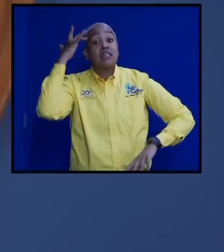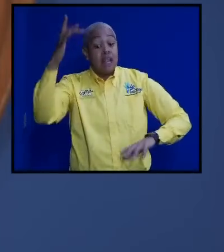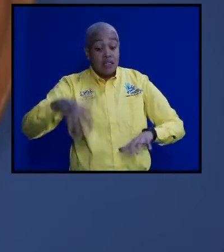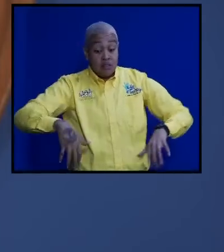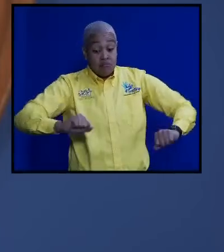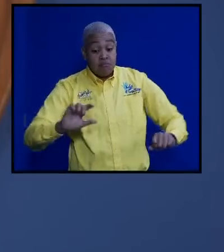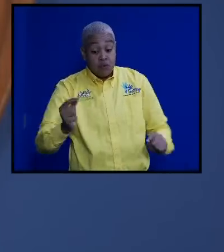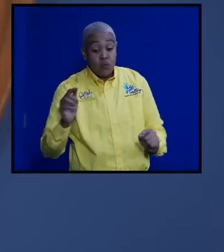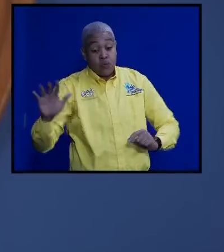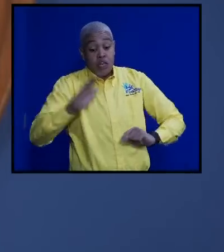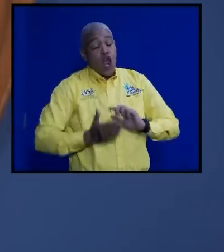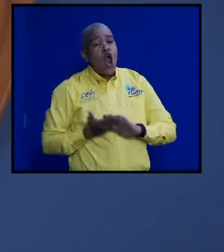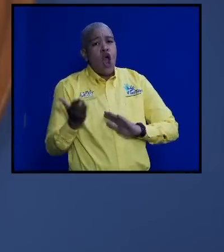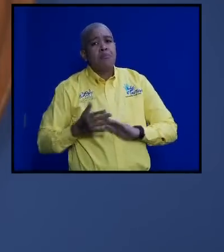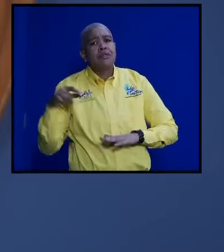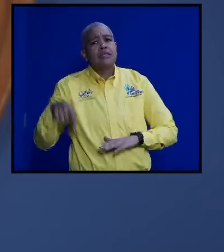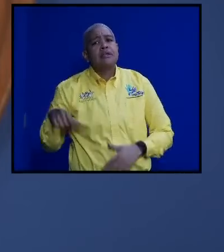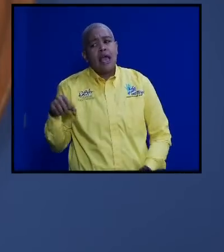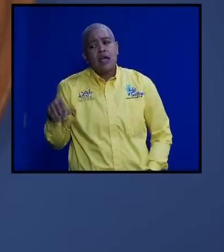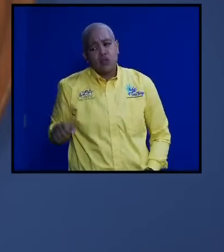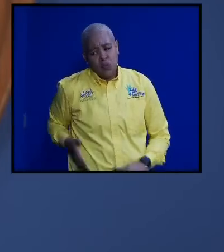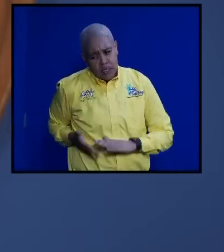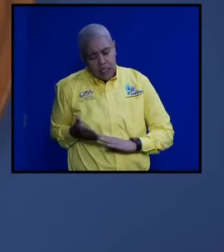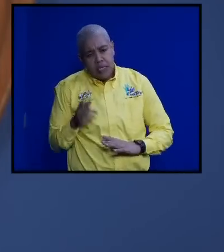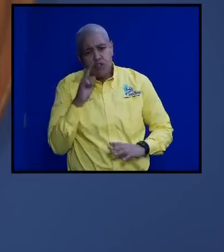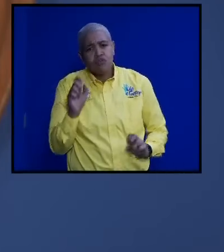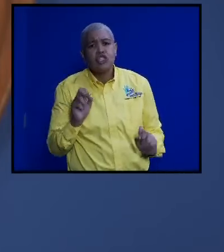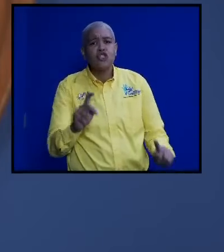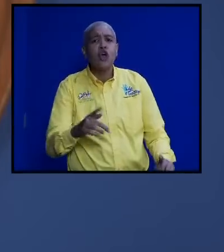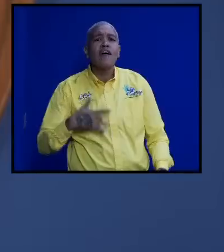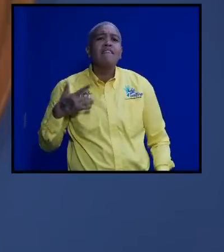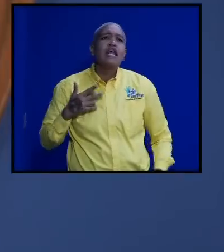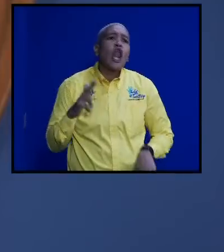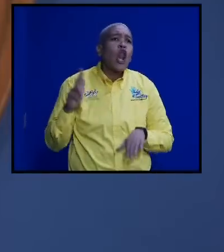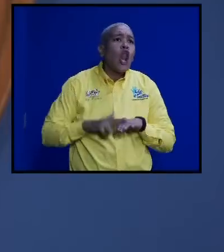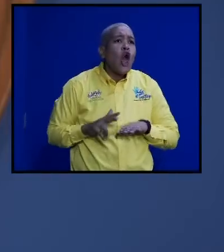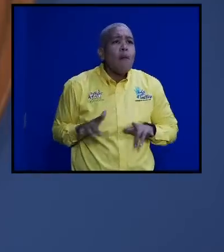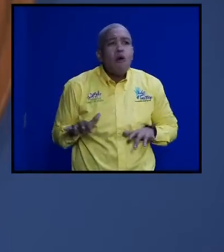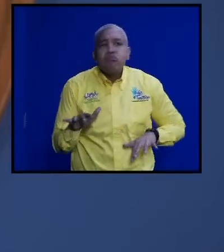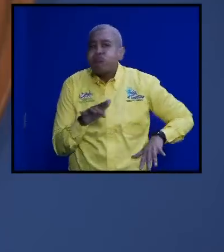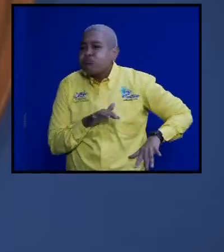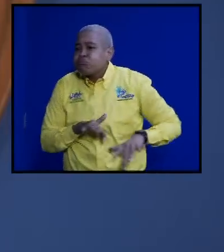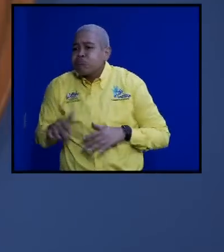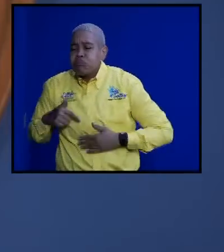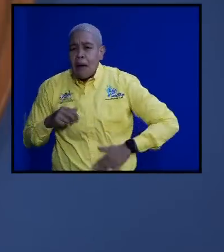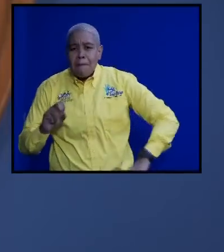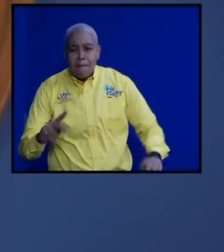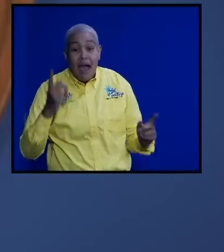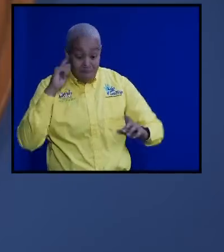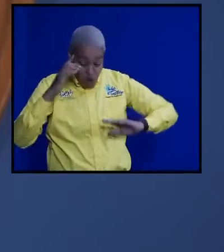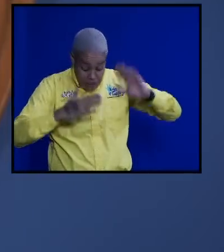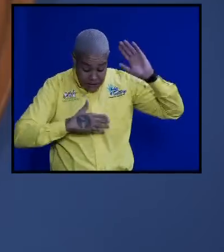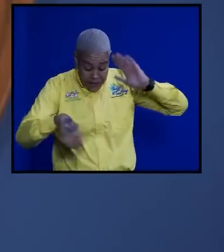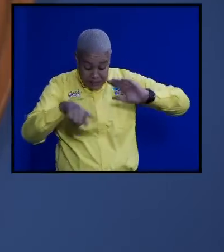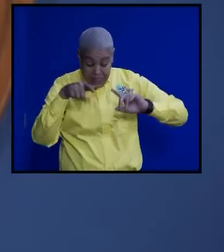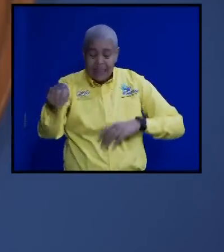operations. These states of public emergency are restoring a sense of normalcy for law-abiding citizens so that they too can exercise